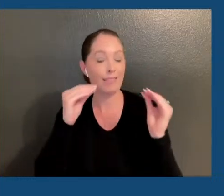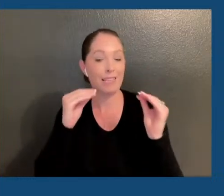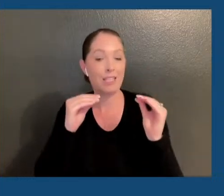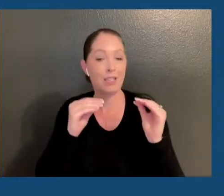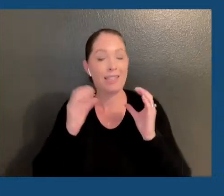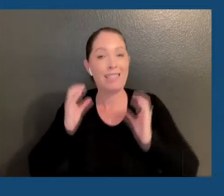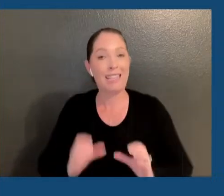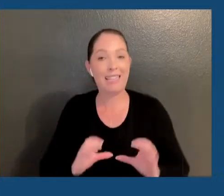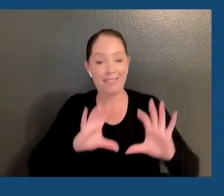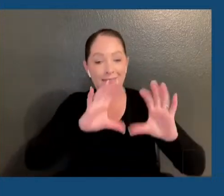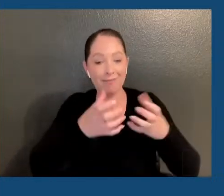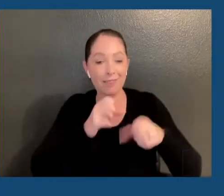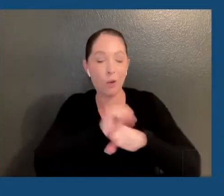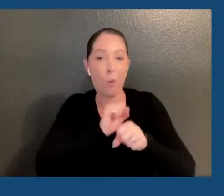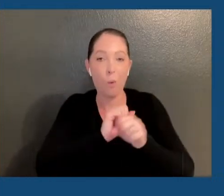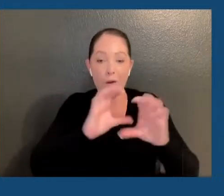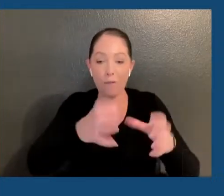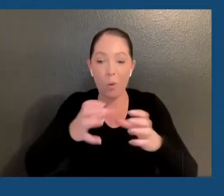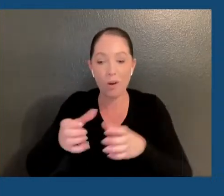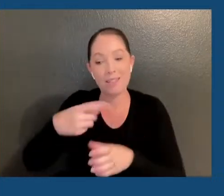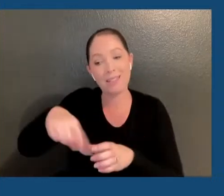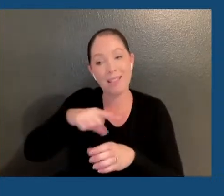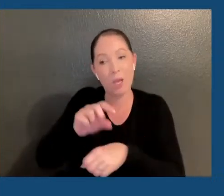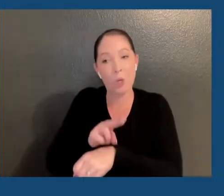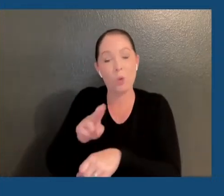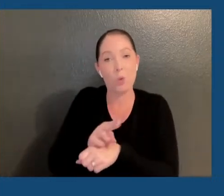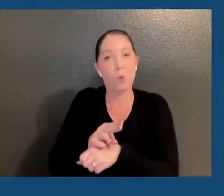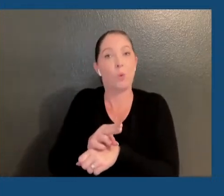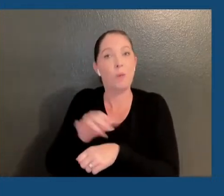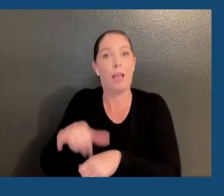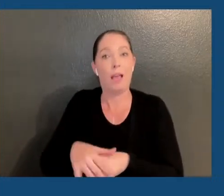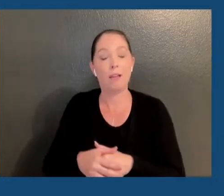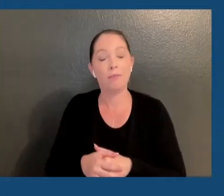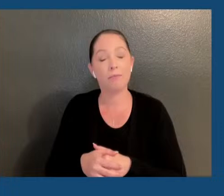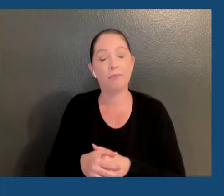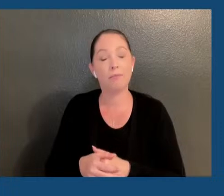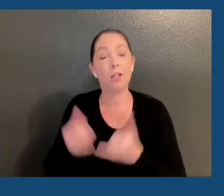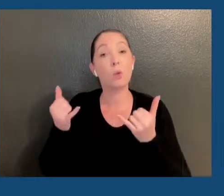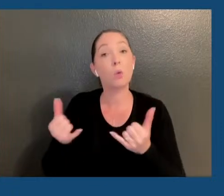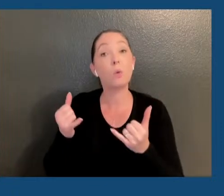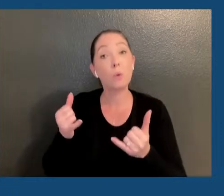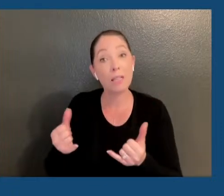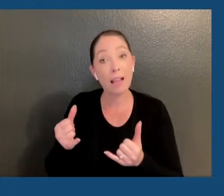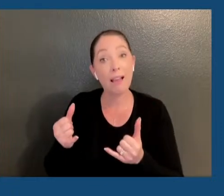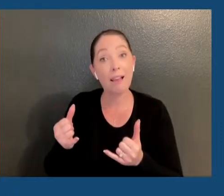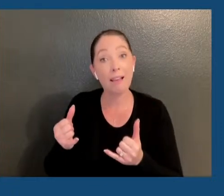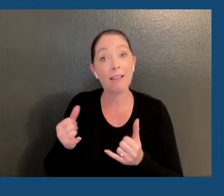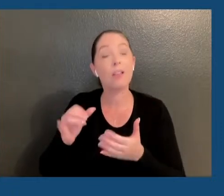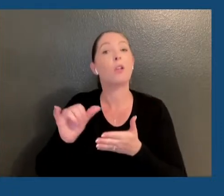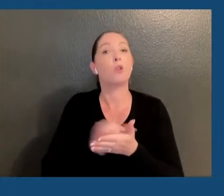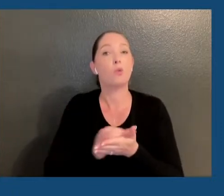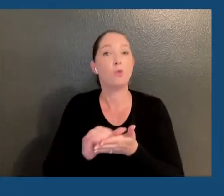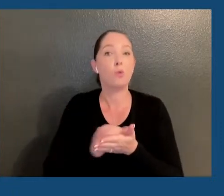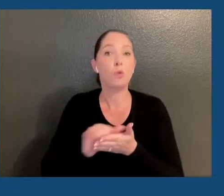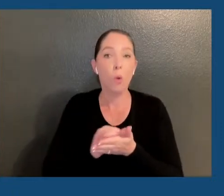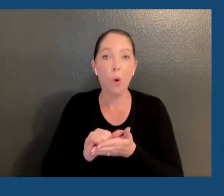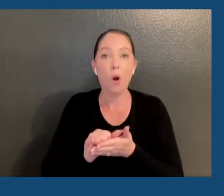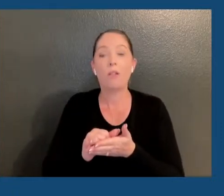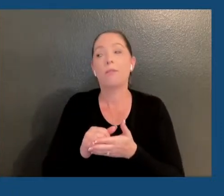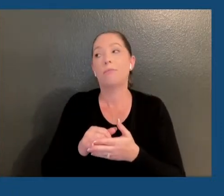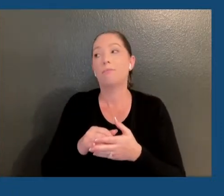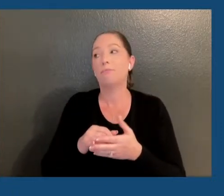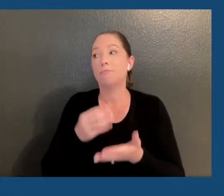to great advantage. Today, under Governor Hochul, another wave of New York prosperity and dominance is